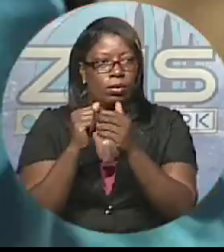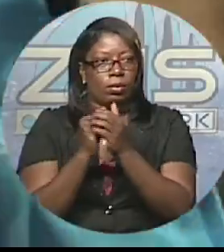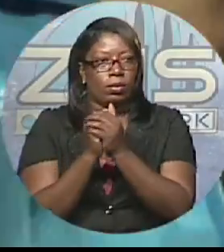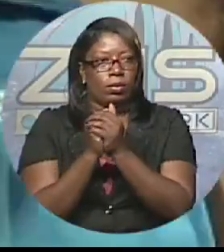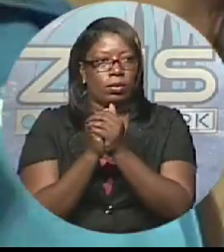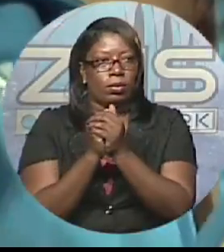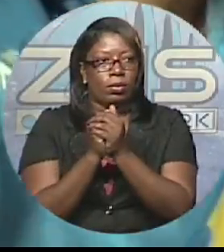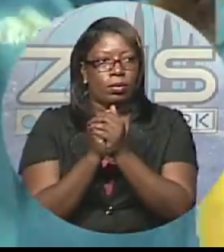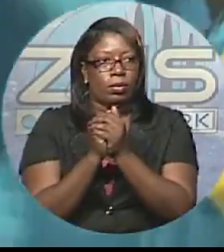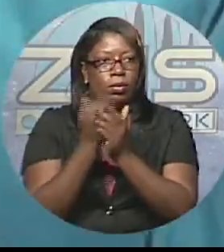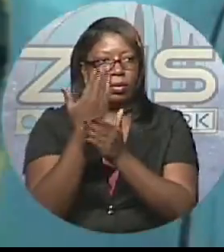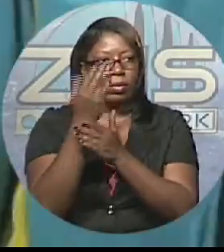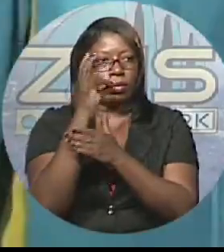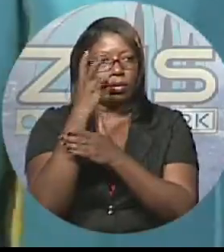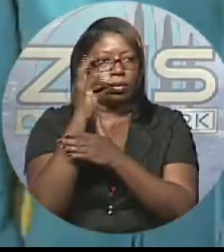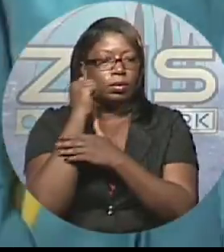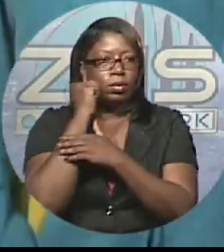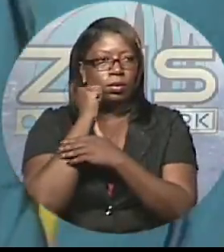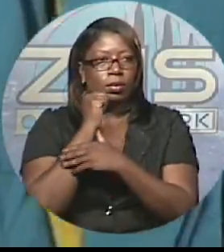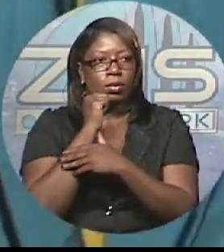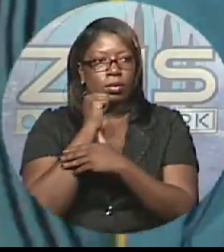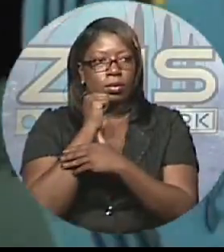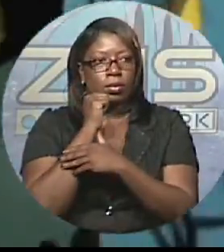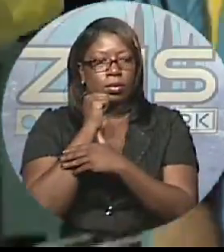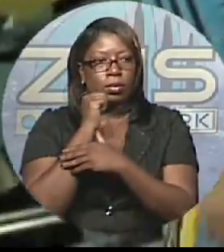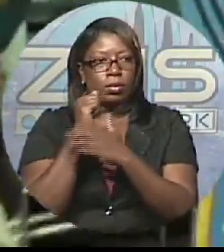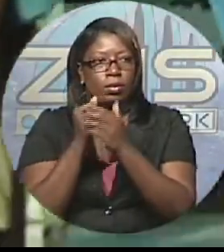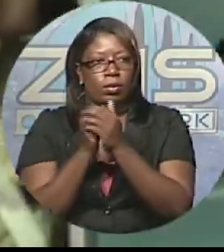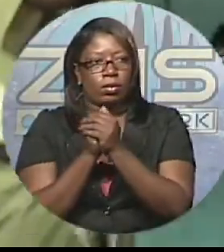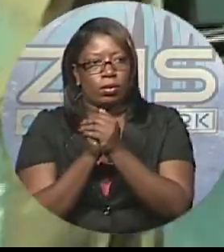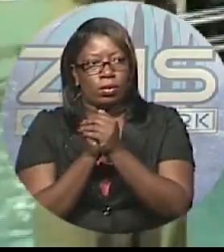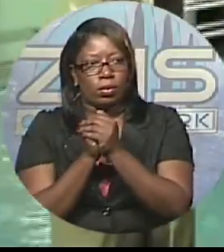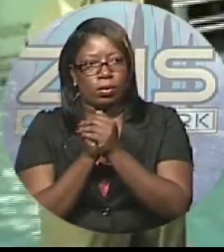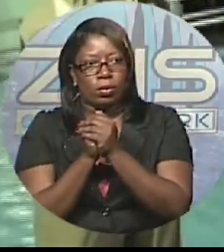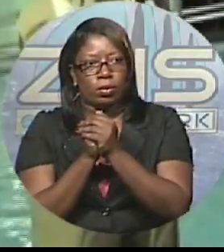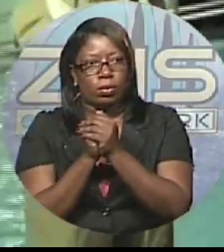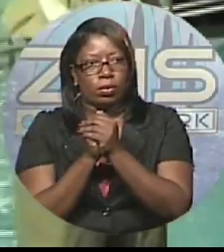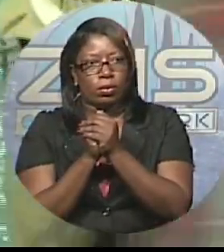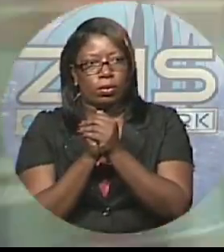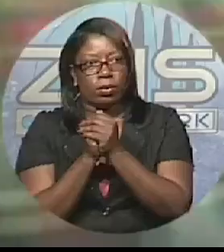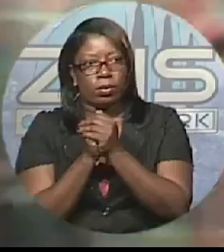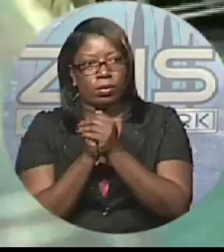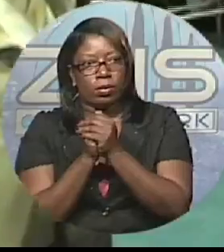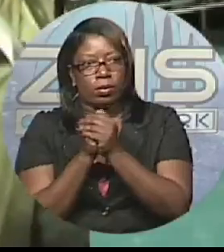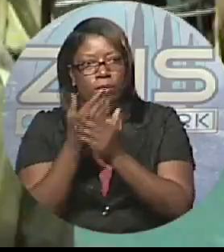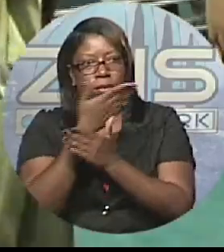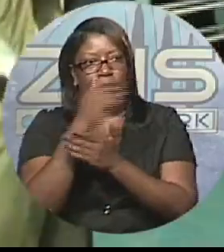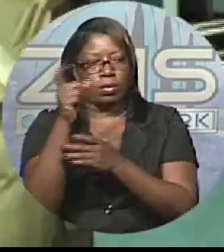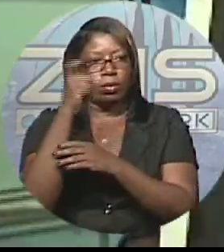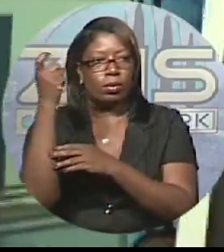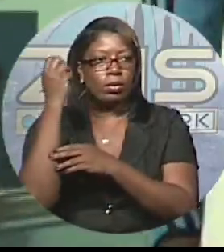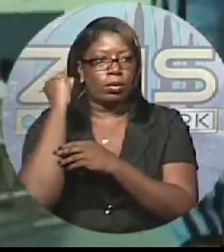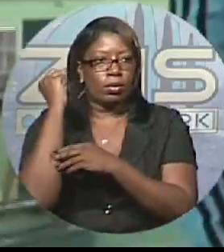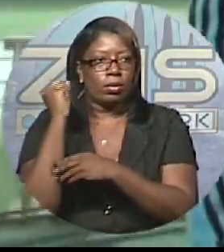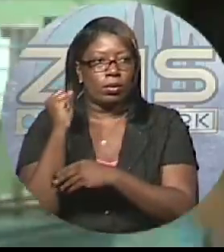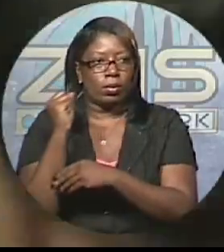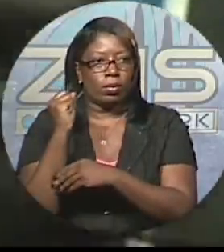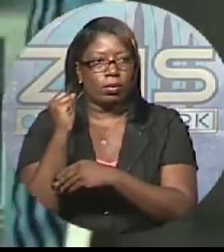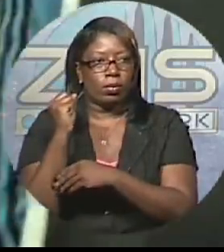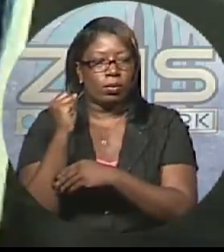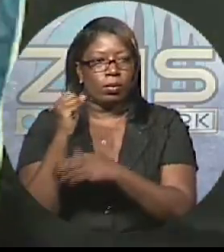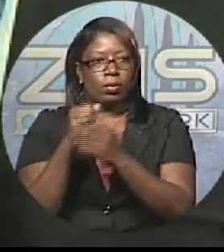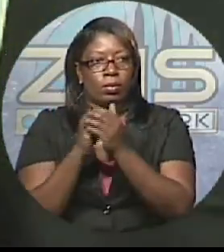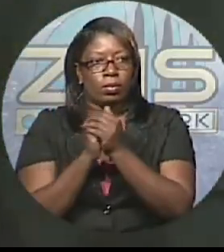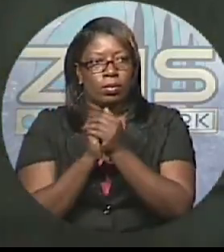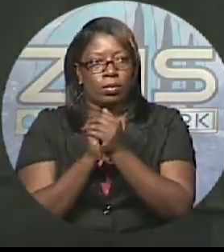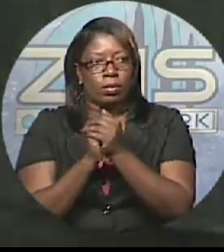seconds. The 15 to 17 girls, Leslie Campbell, Simone Stirrup, Doran Reed, and Joanna Evans, they win the silver, and Drew